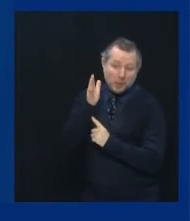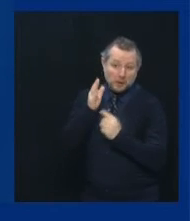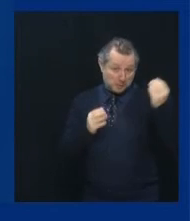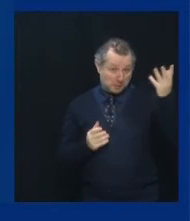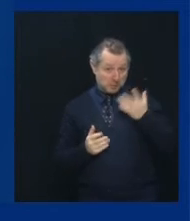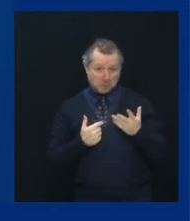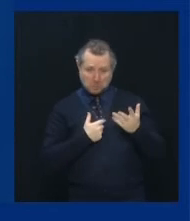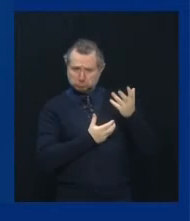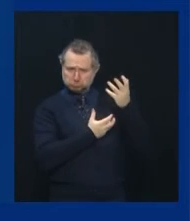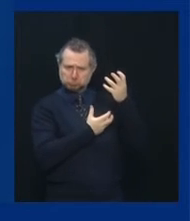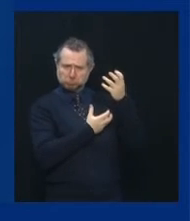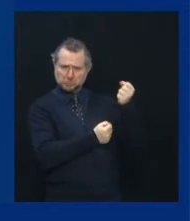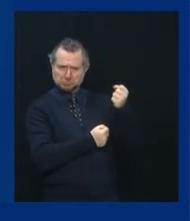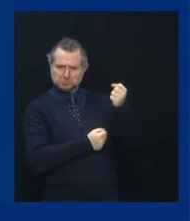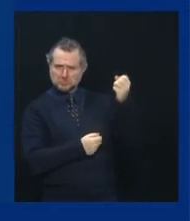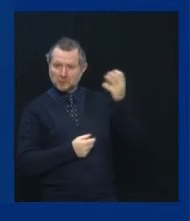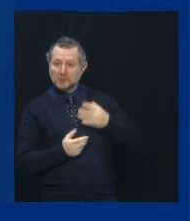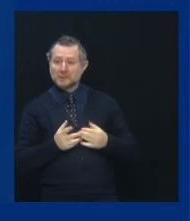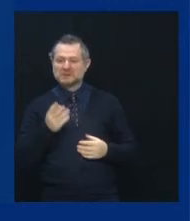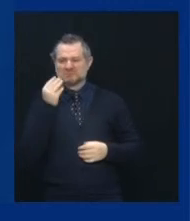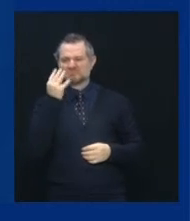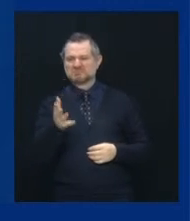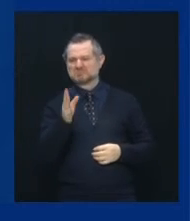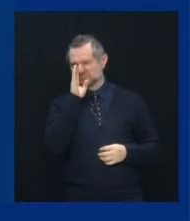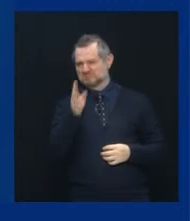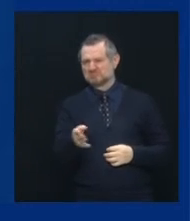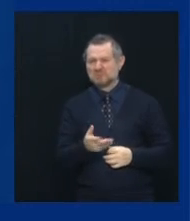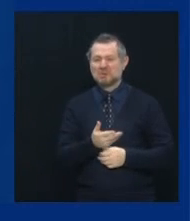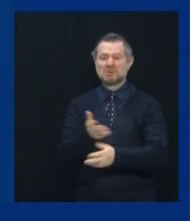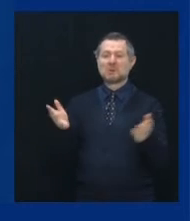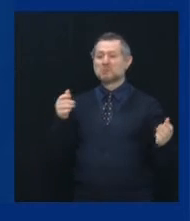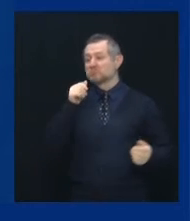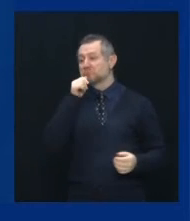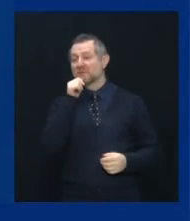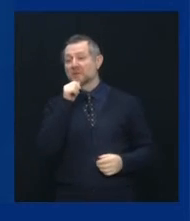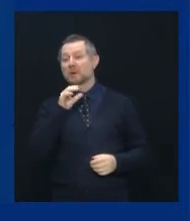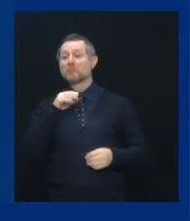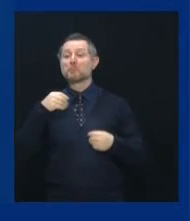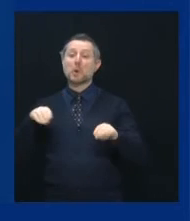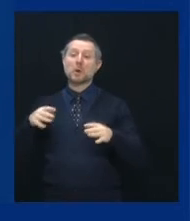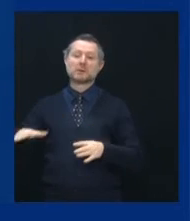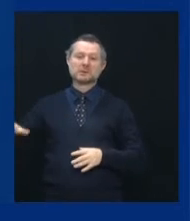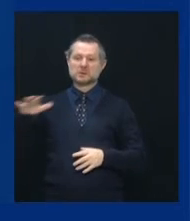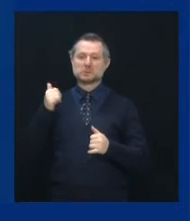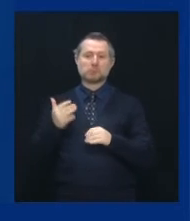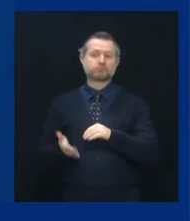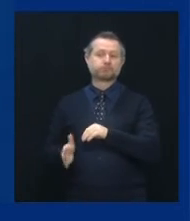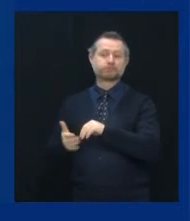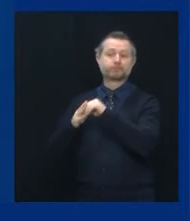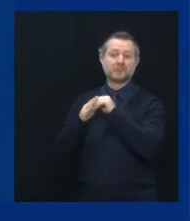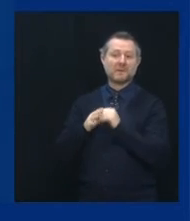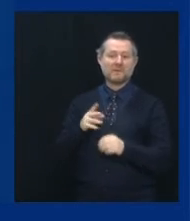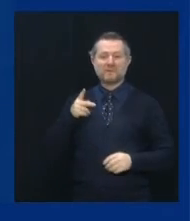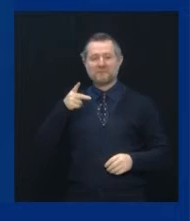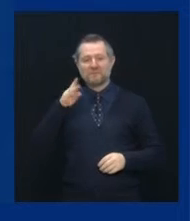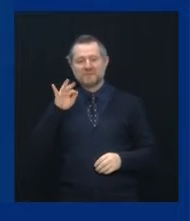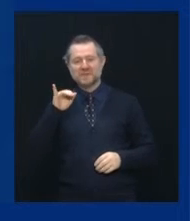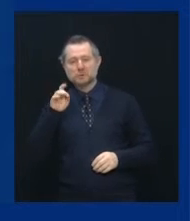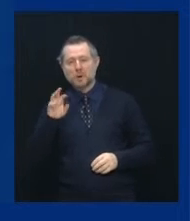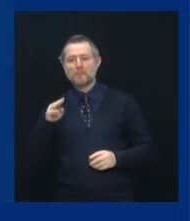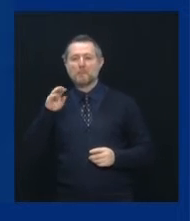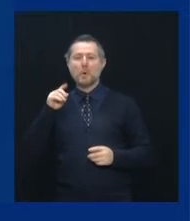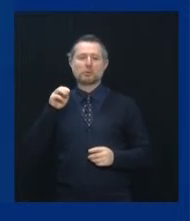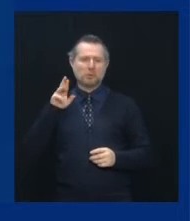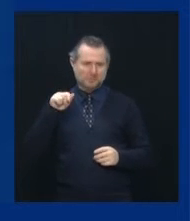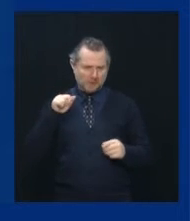And frankly, the private market is increasing production. Pfizer, Moderna will be increasing.